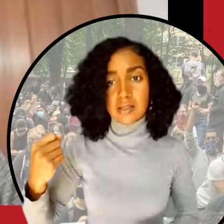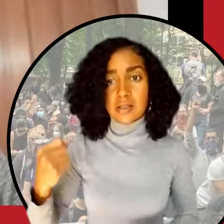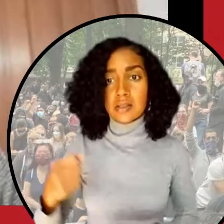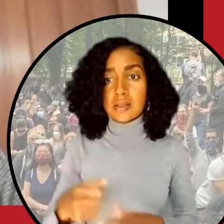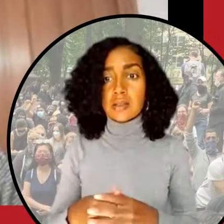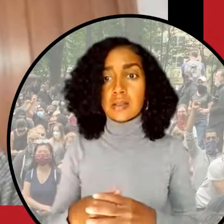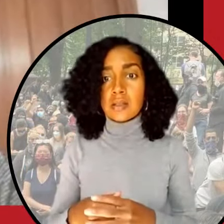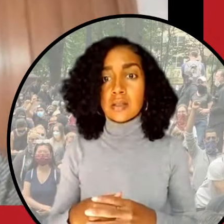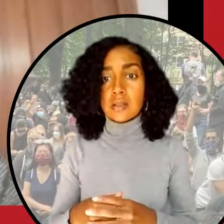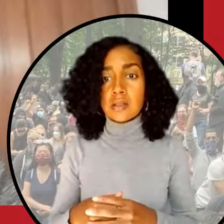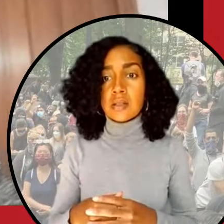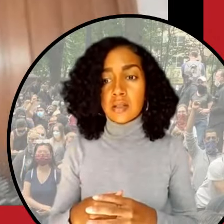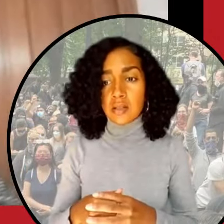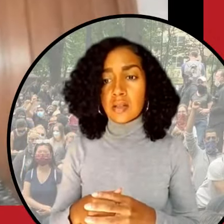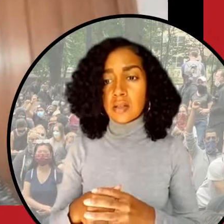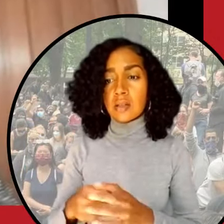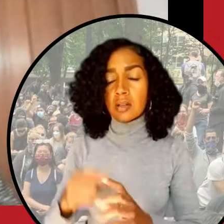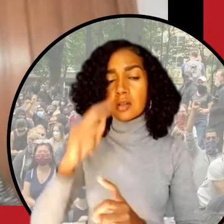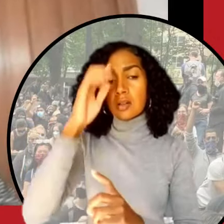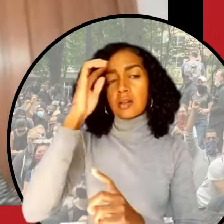radio station is based.